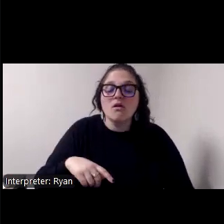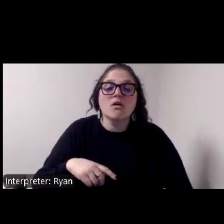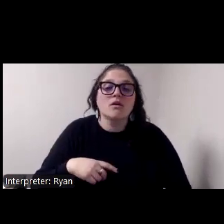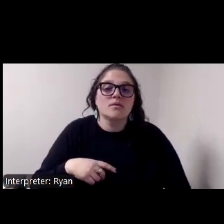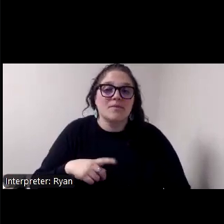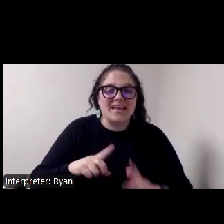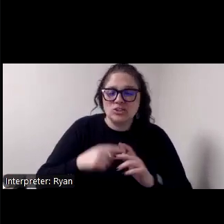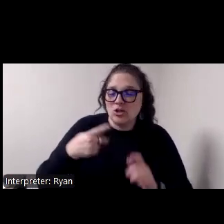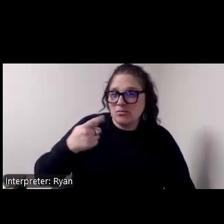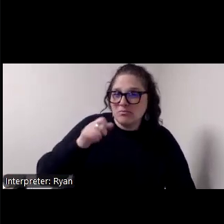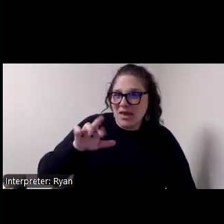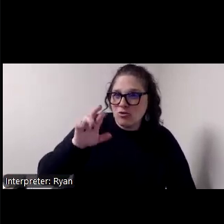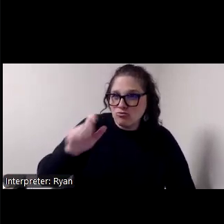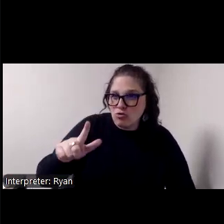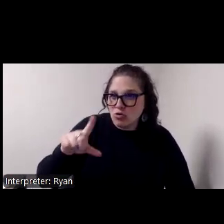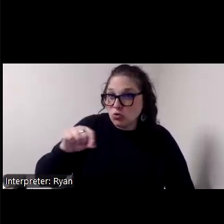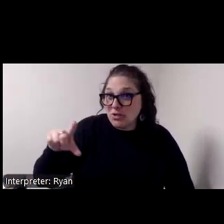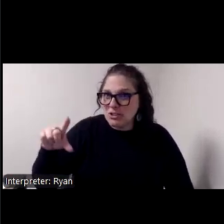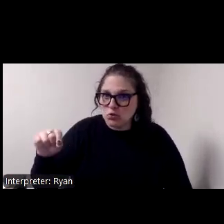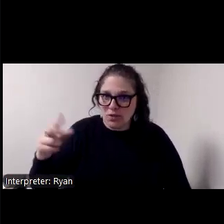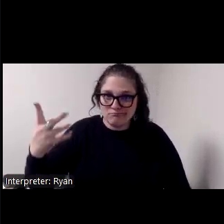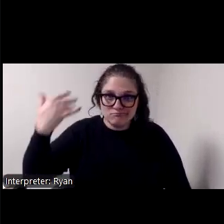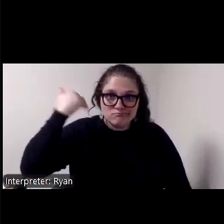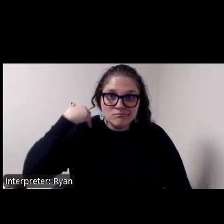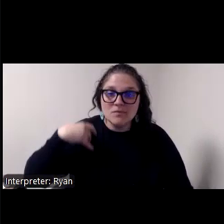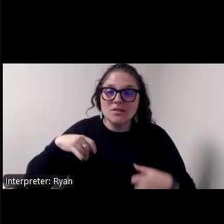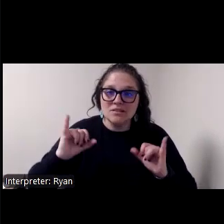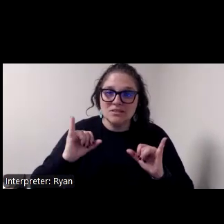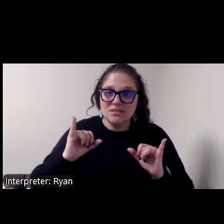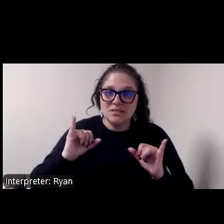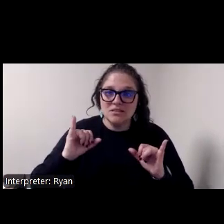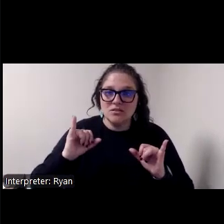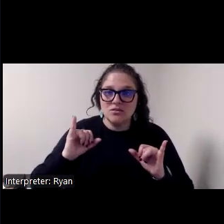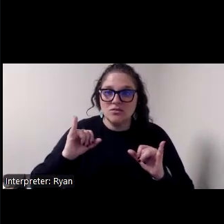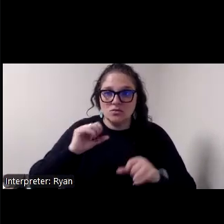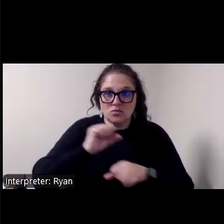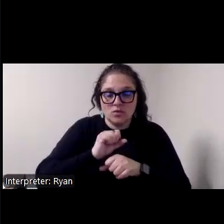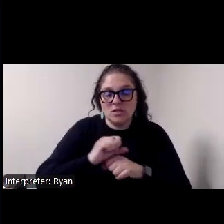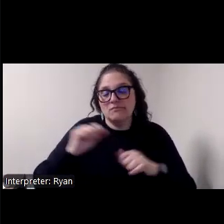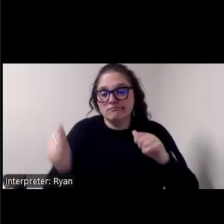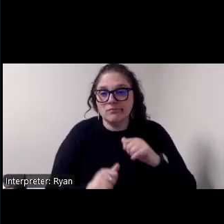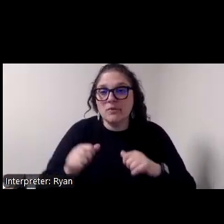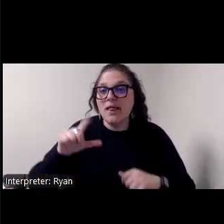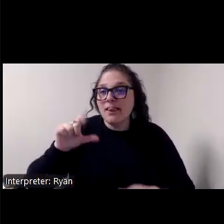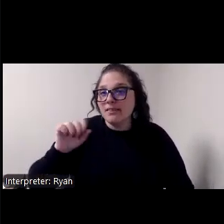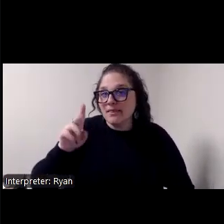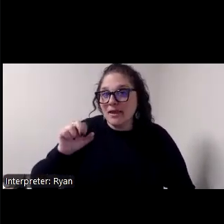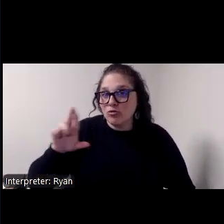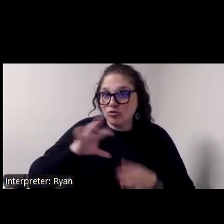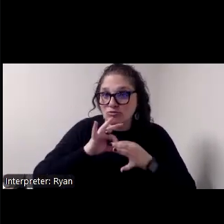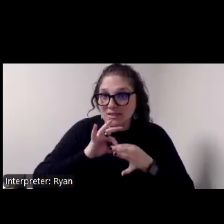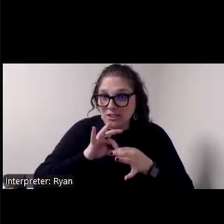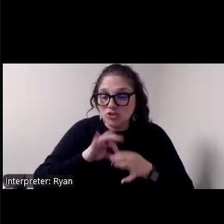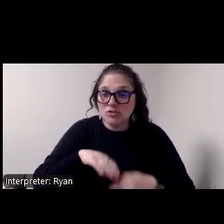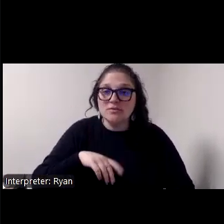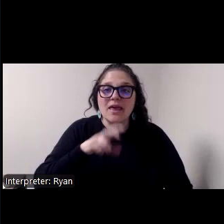with payroll back in 2020, back when they were still with the Division of Personnel and Labor Relations. And I was with payroll when